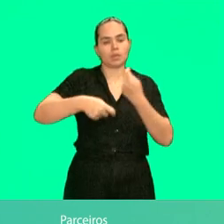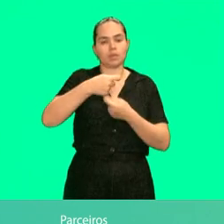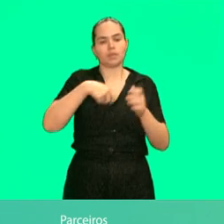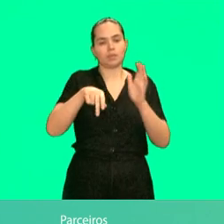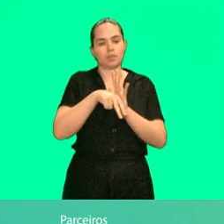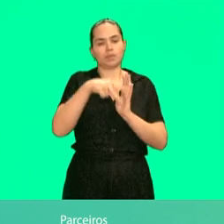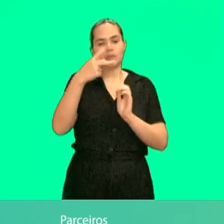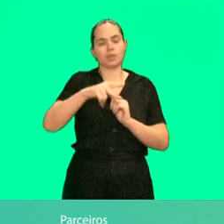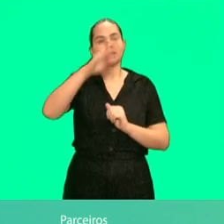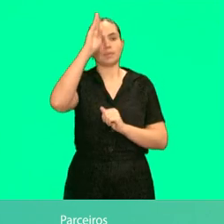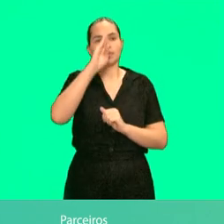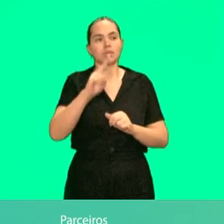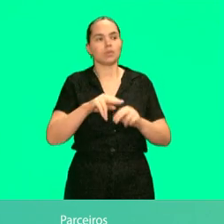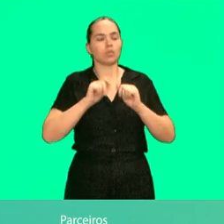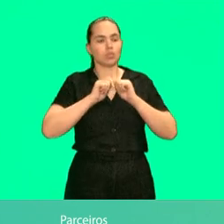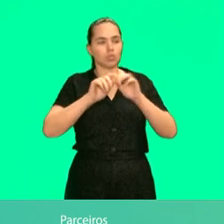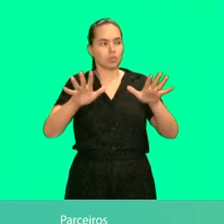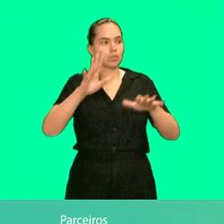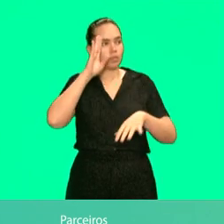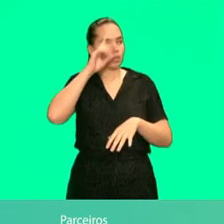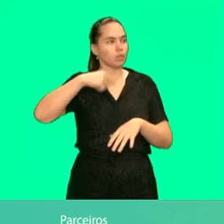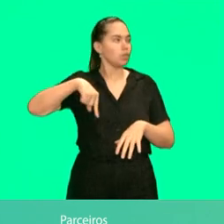And we have this